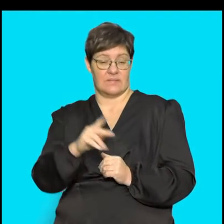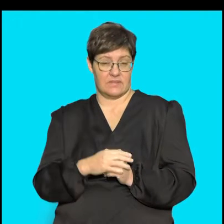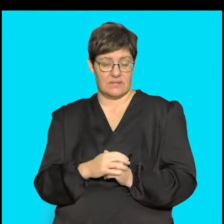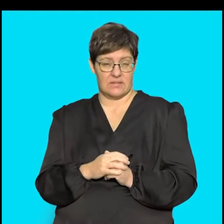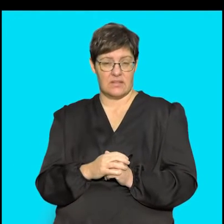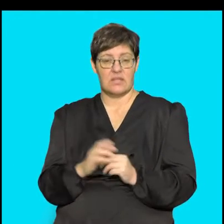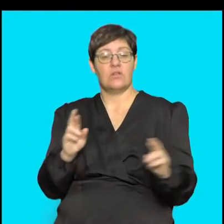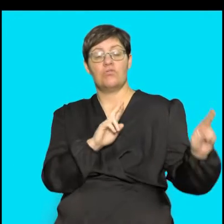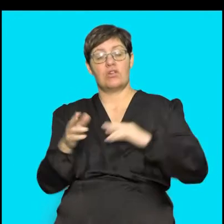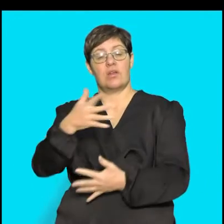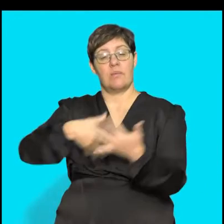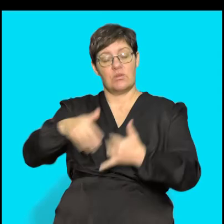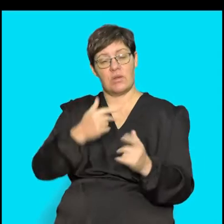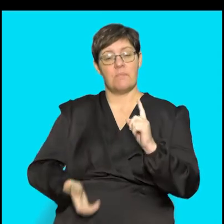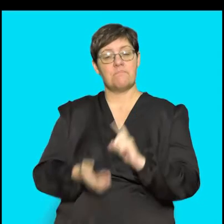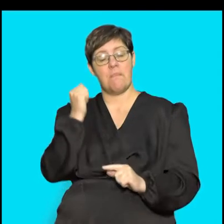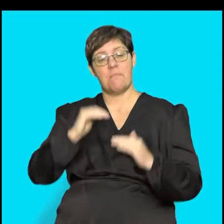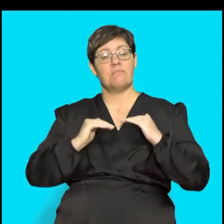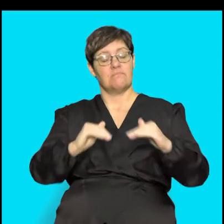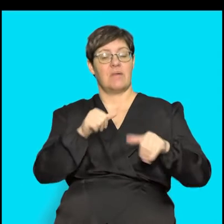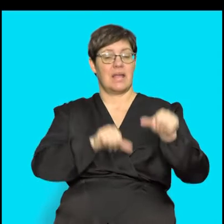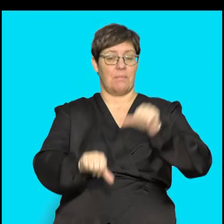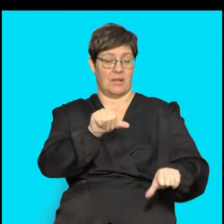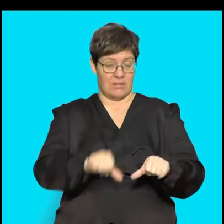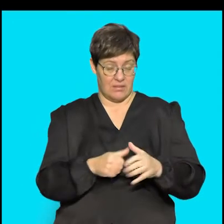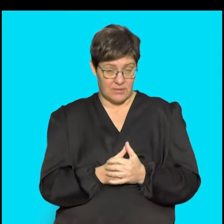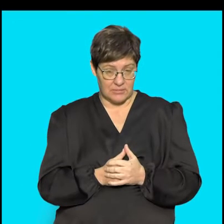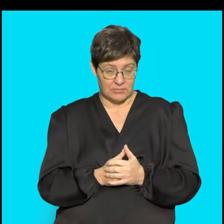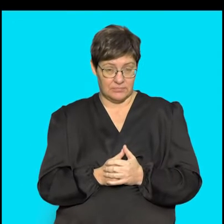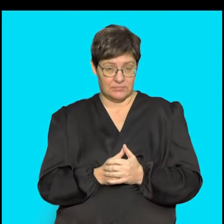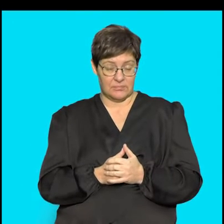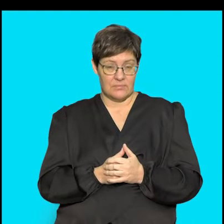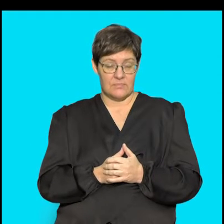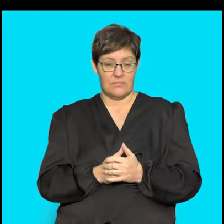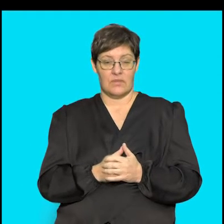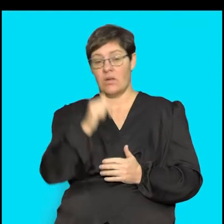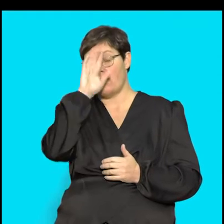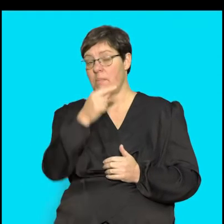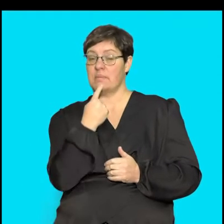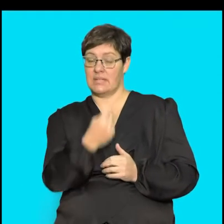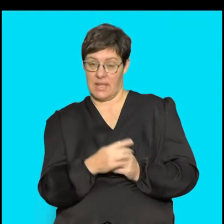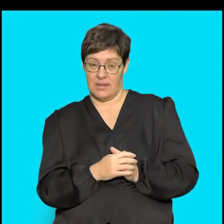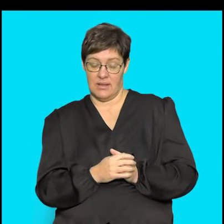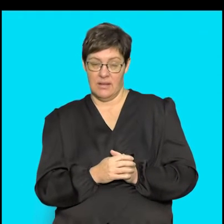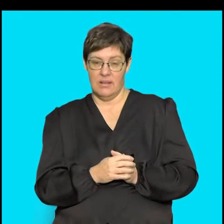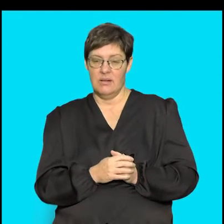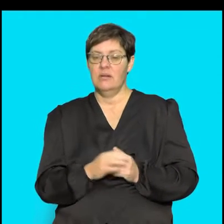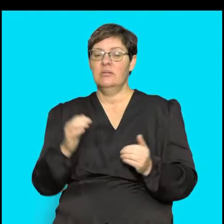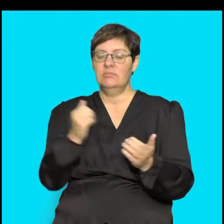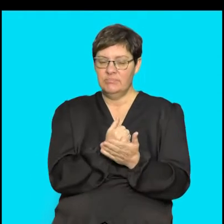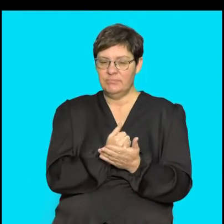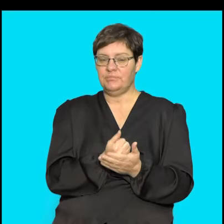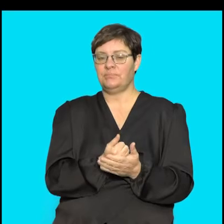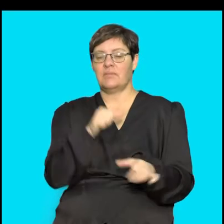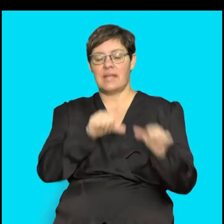Kelvin. The reaction mixture has reached a state of chemical equilibrium. Remember what I said last time? There